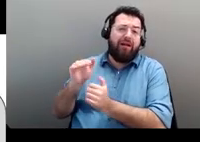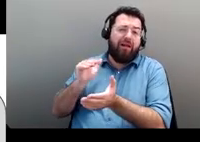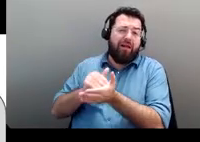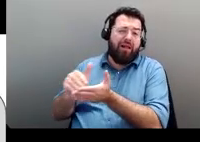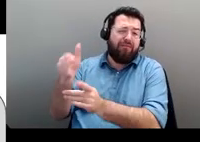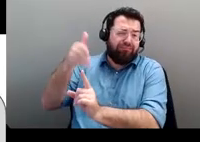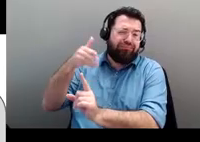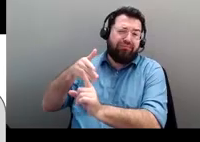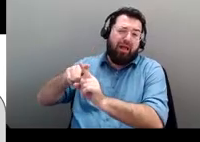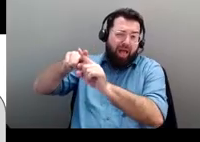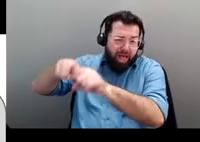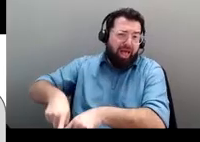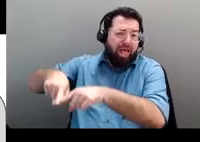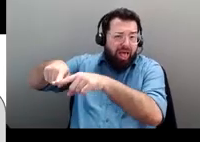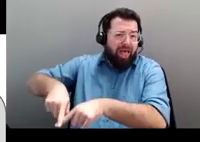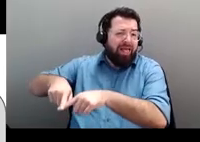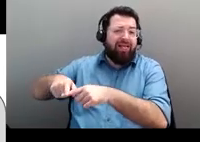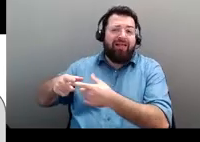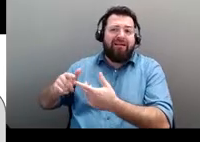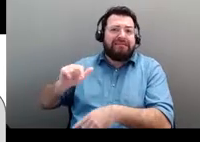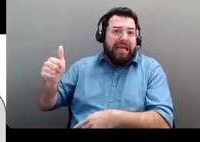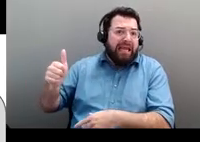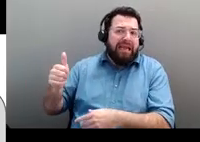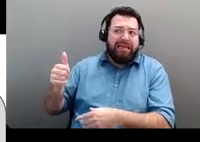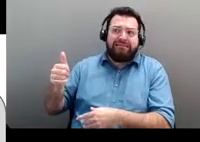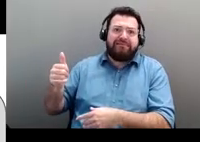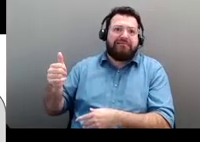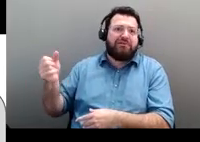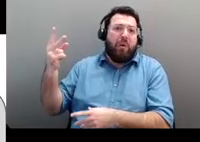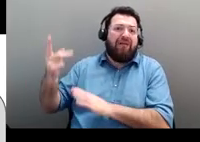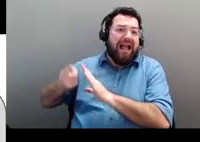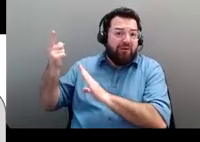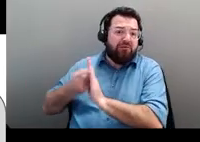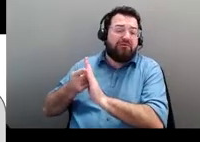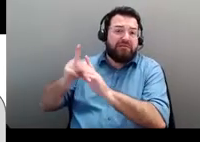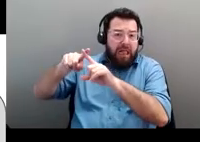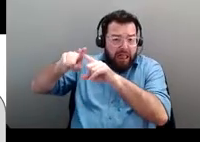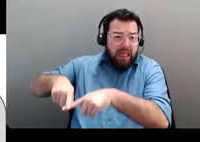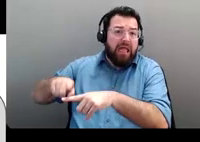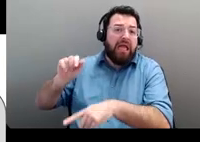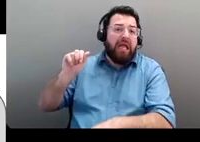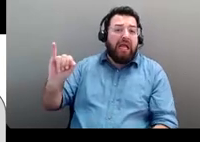over relying on it. Say that they're spending 10, 11, 12 hours um, um,